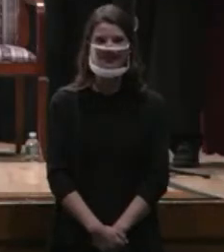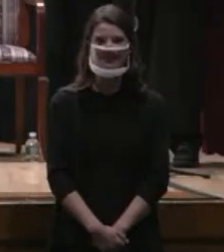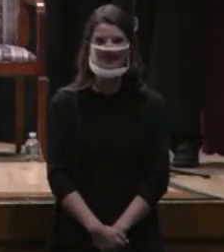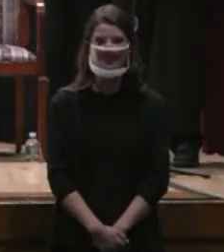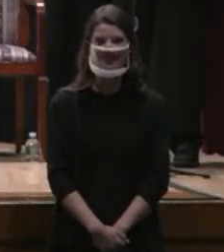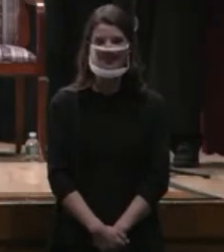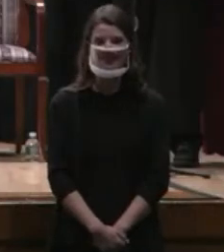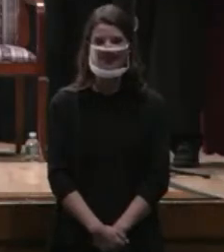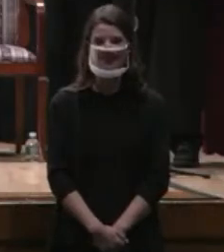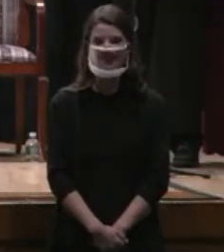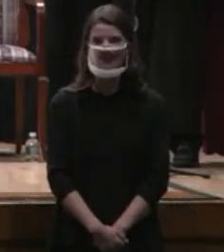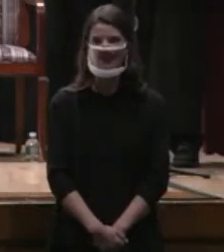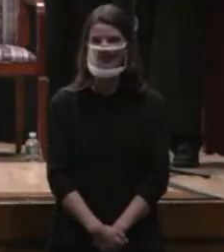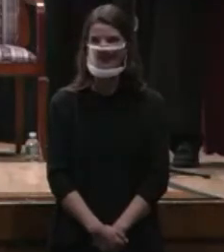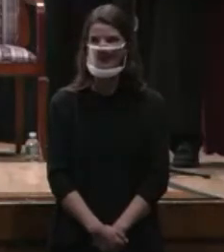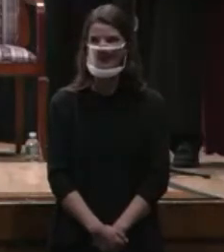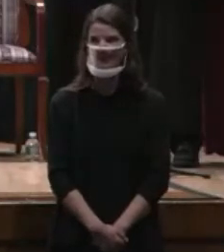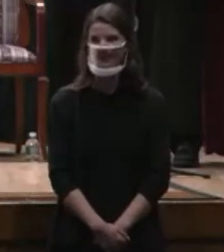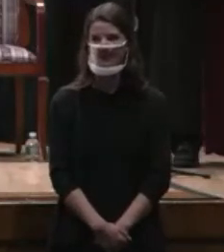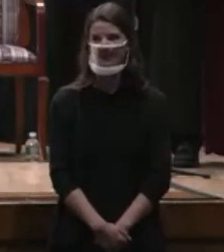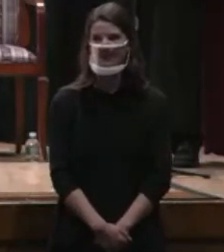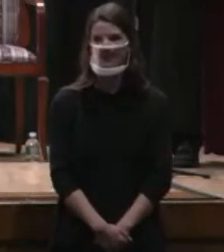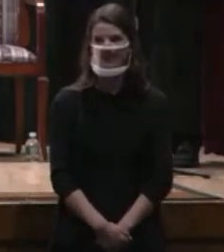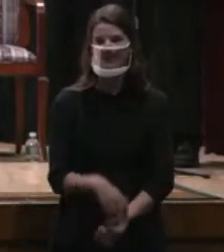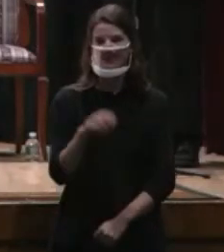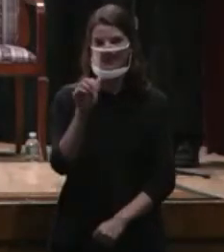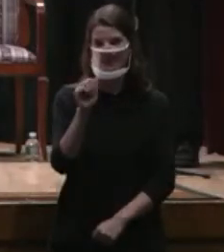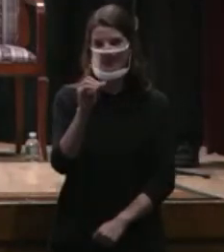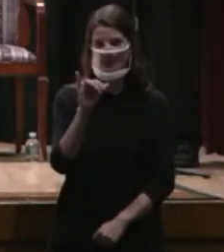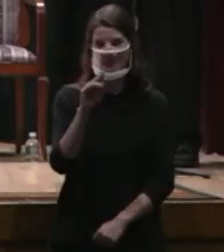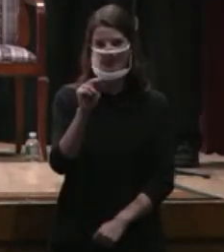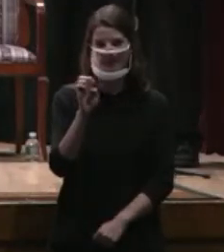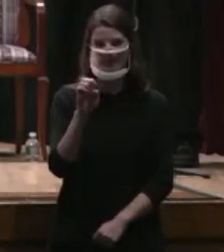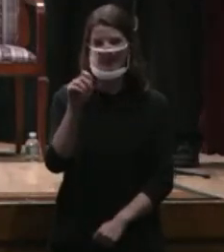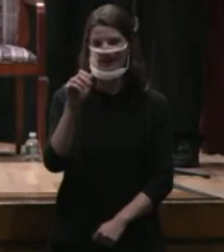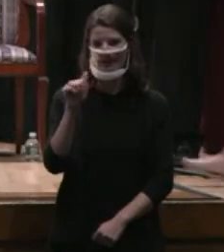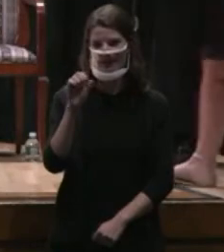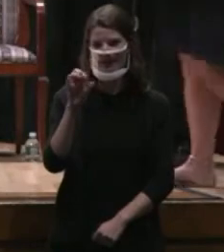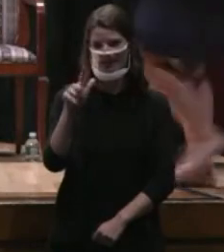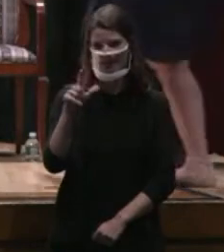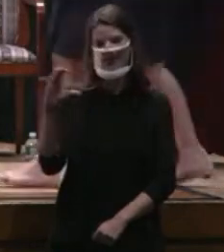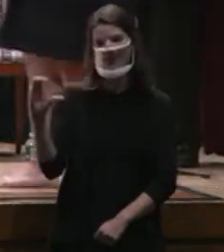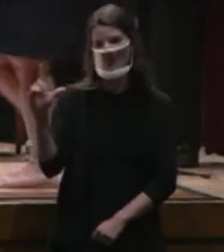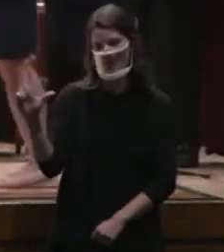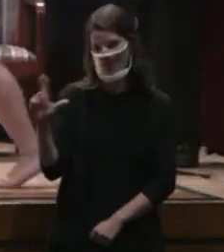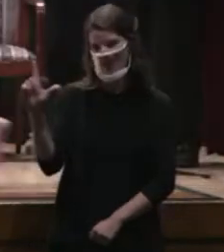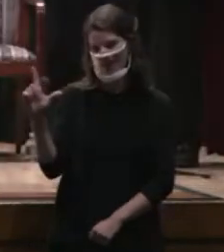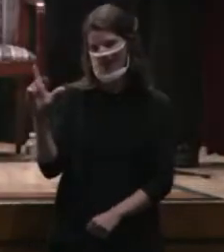Adrienne Vasile, cum laude.